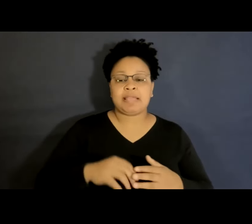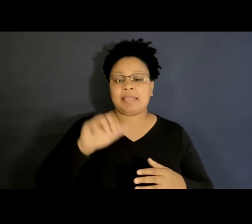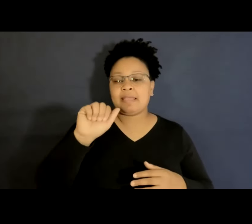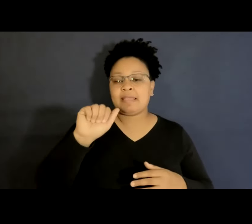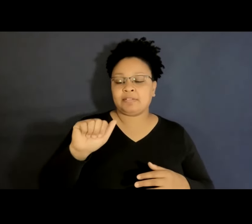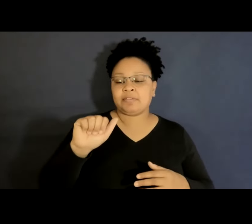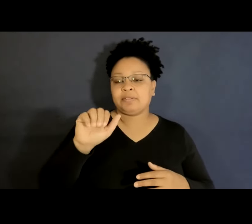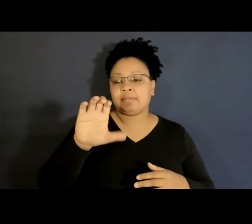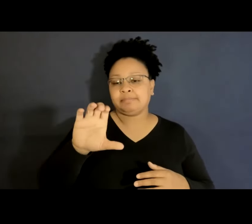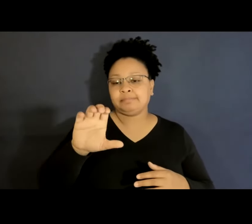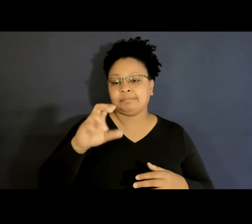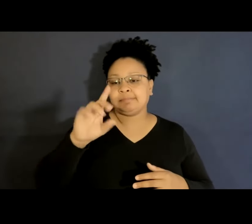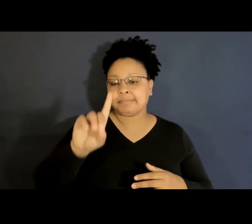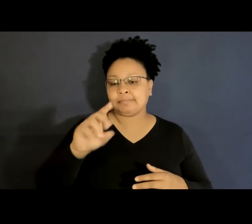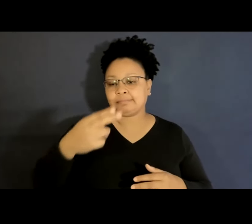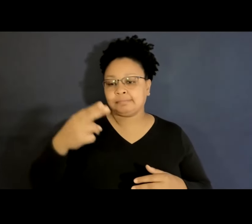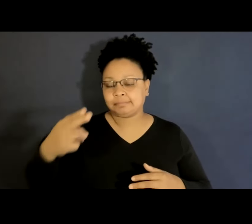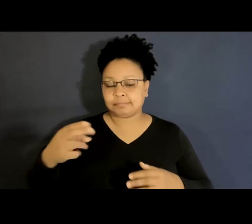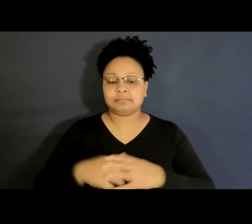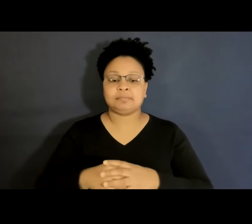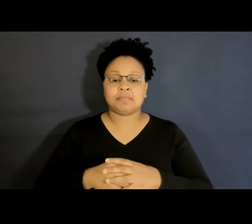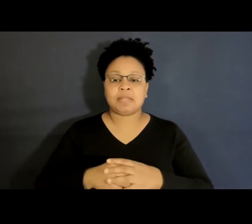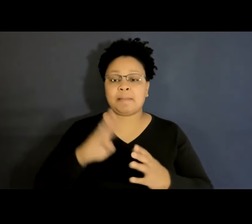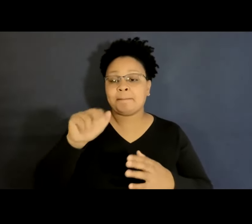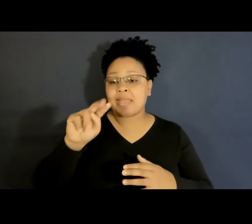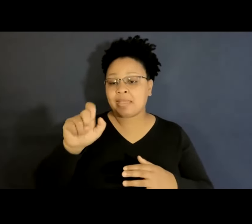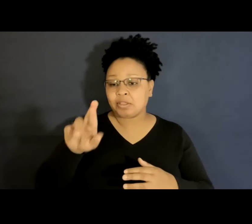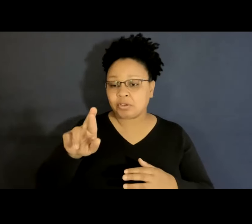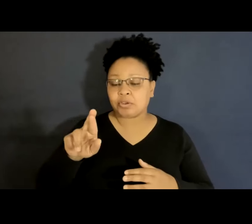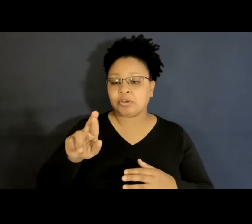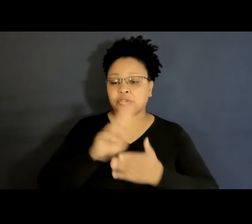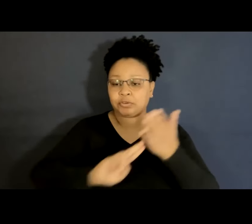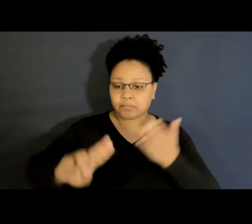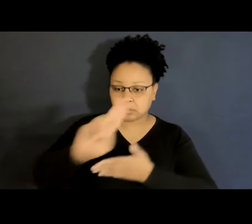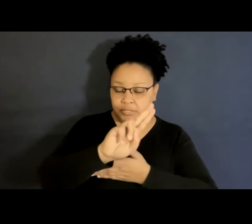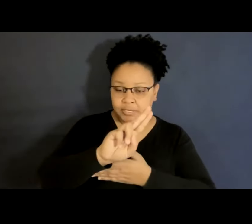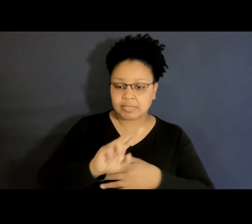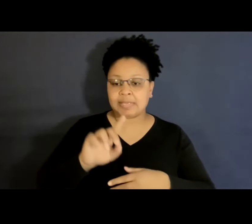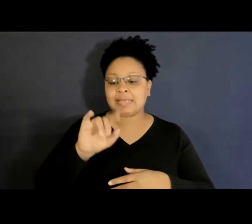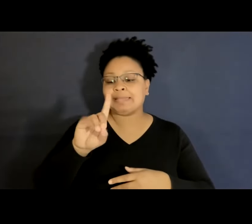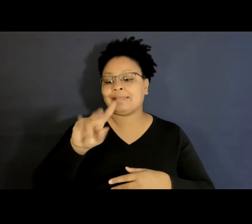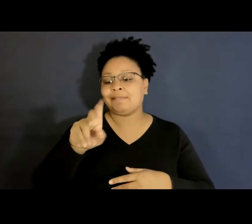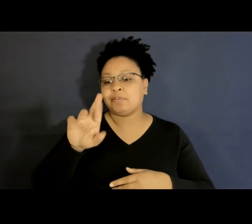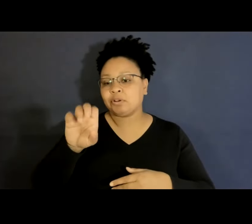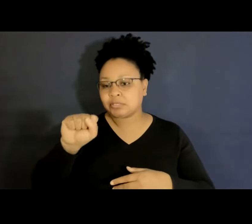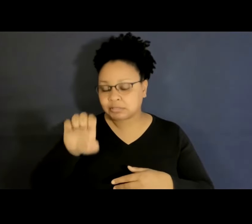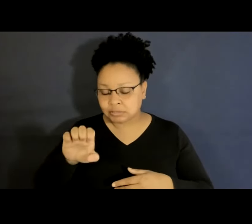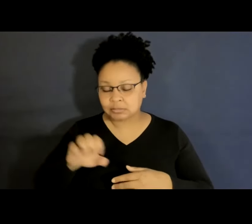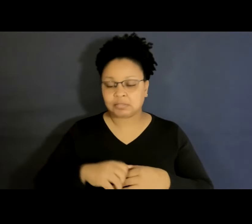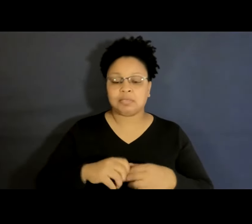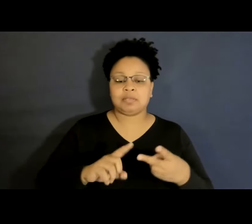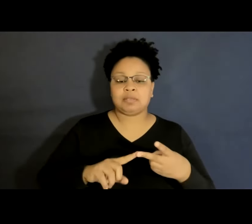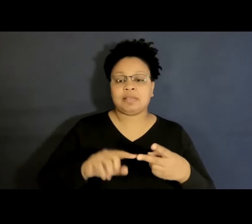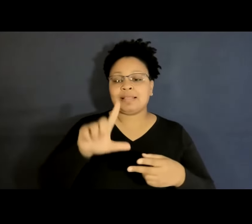Arizona Community Foundation, Banner University Health Plans, Diverse Ability Incorporated, Lexus